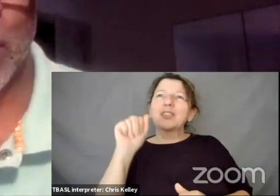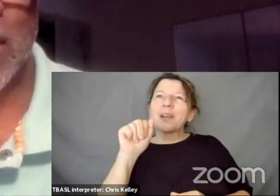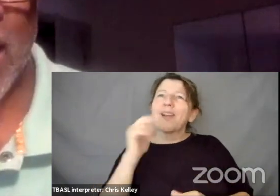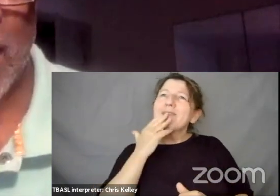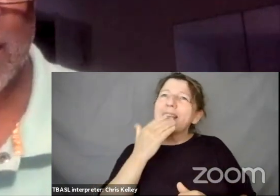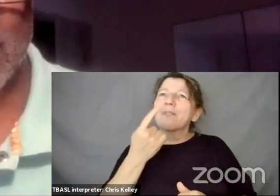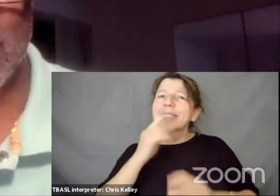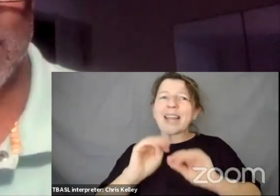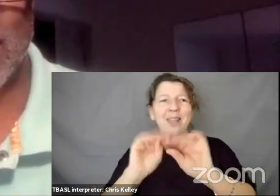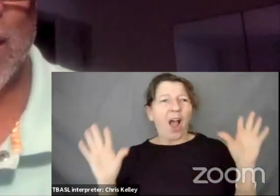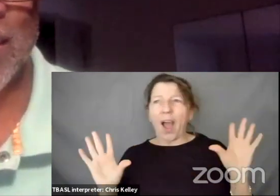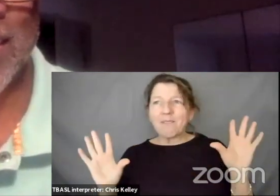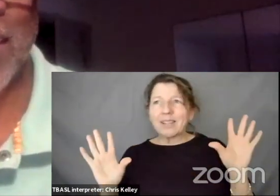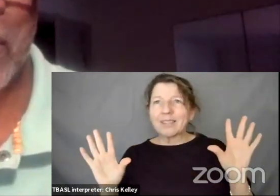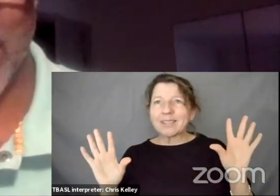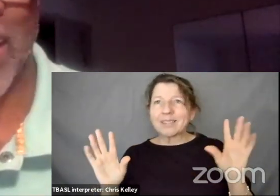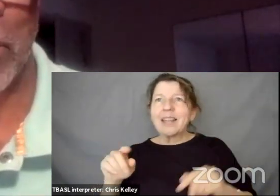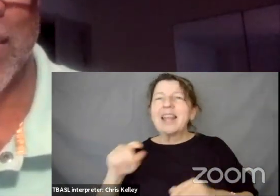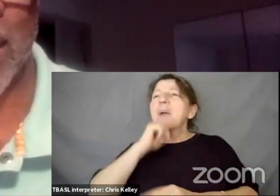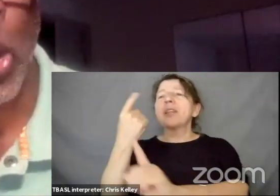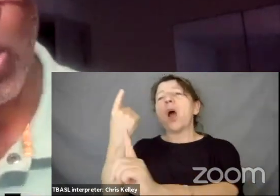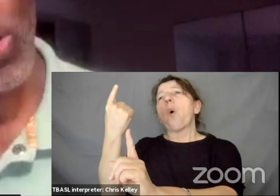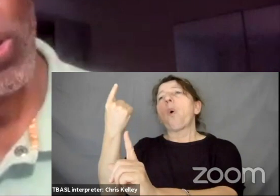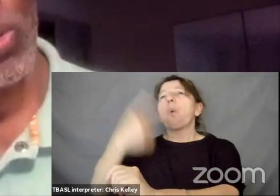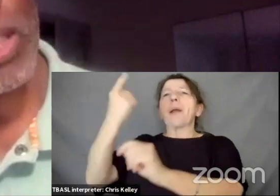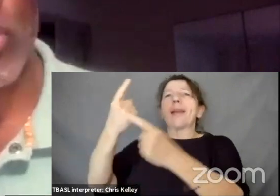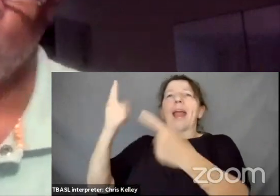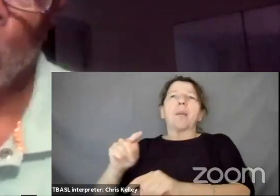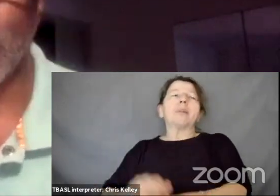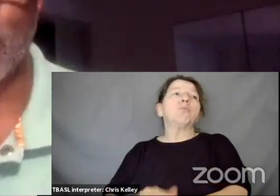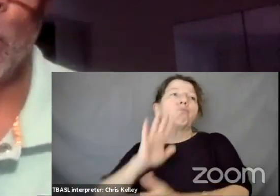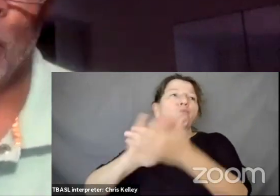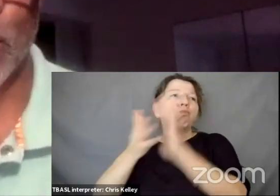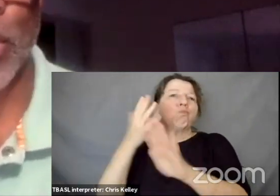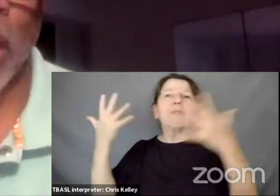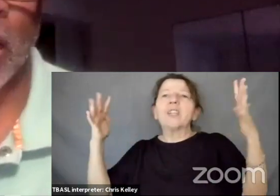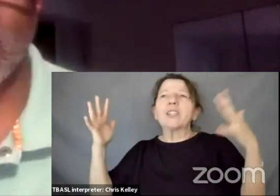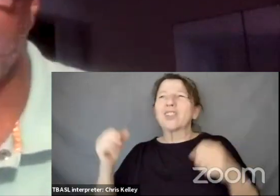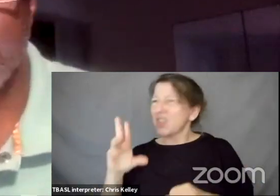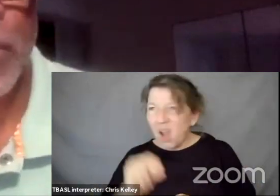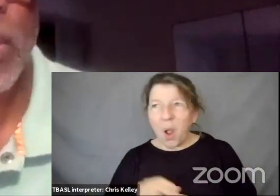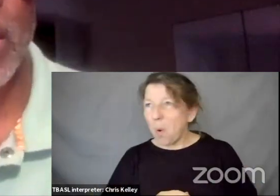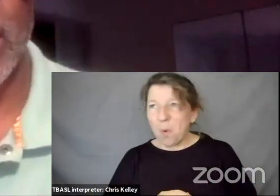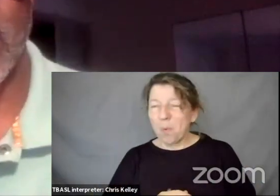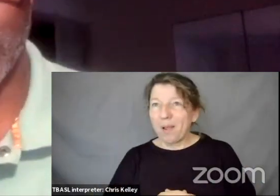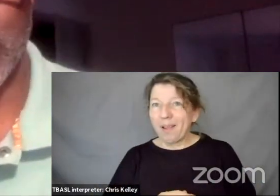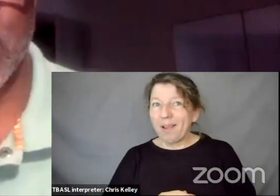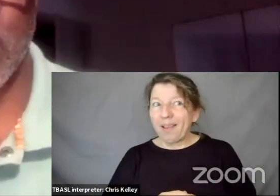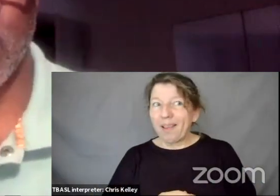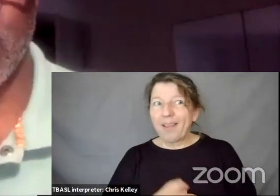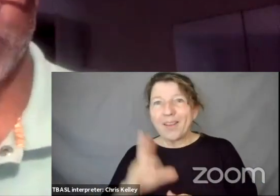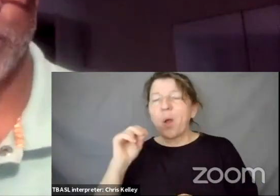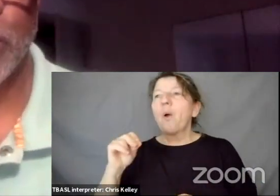day. It was not just, it just didn't, they didn't wake up and say, oh, let's do this on 9/11.